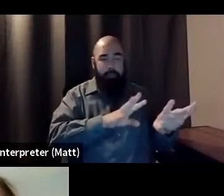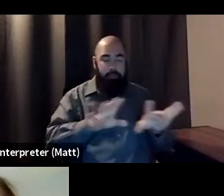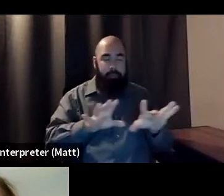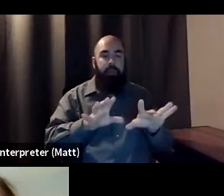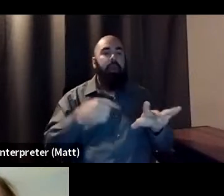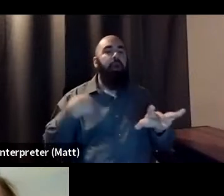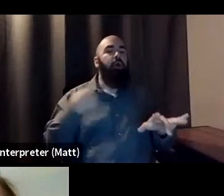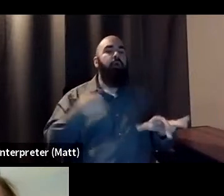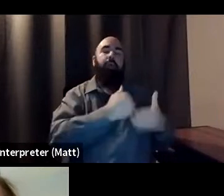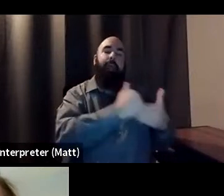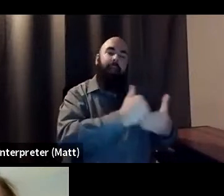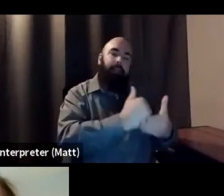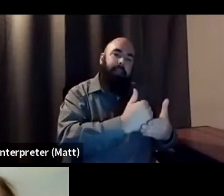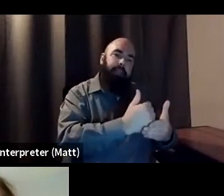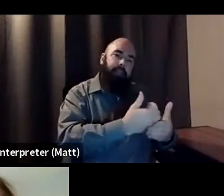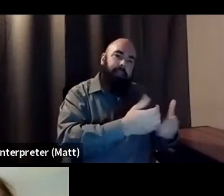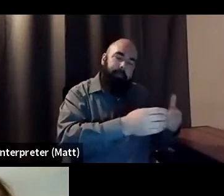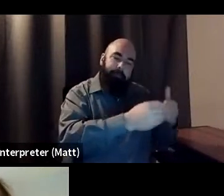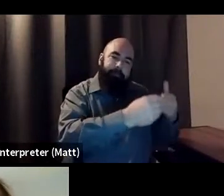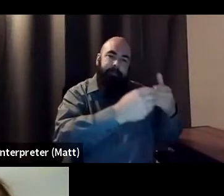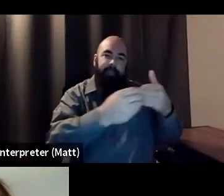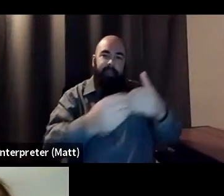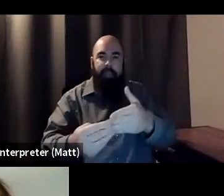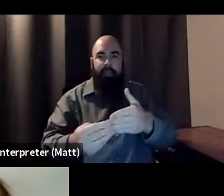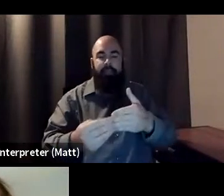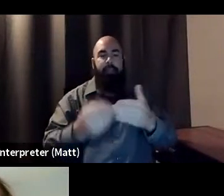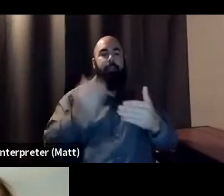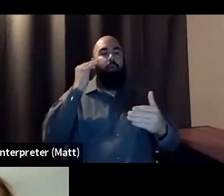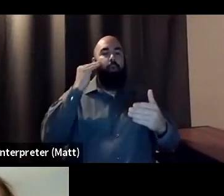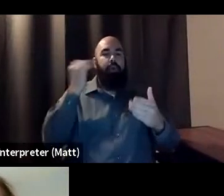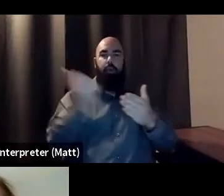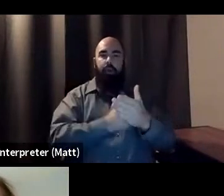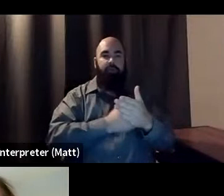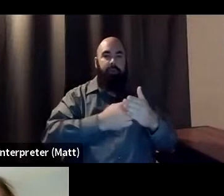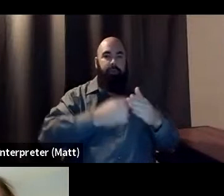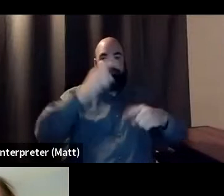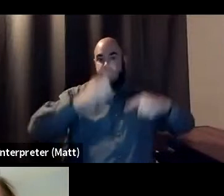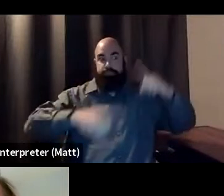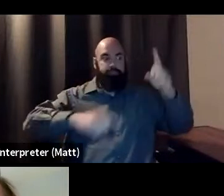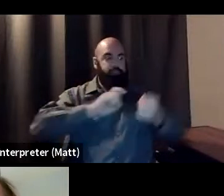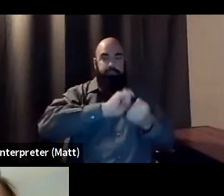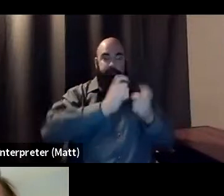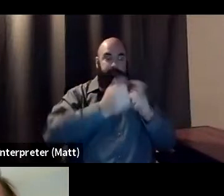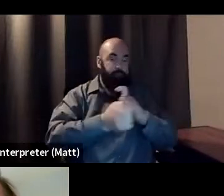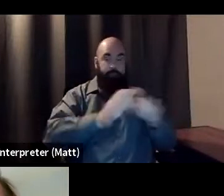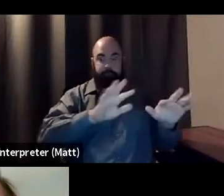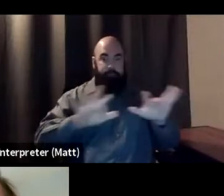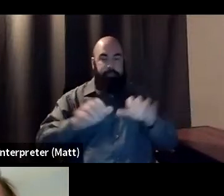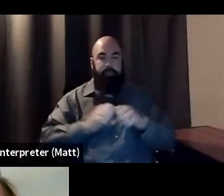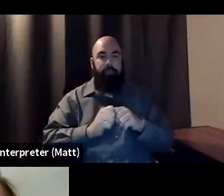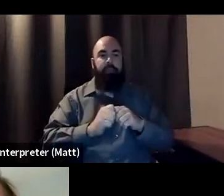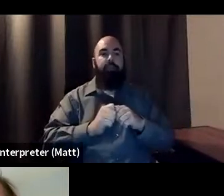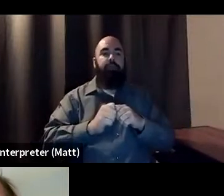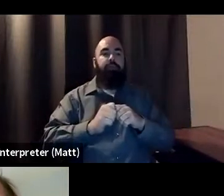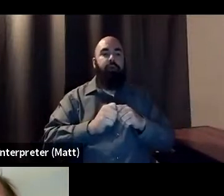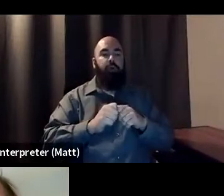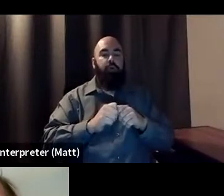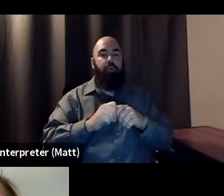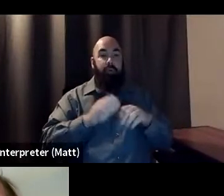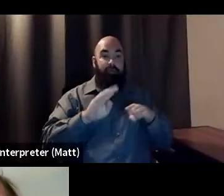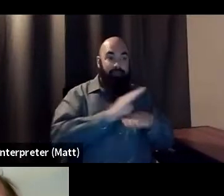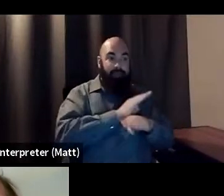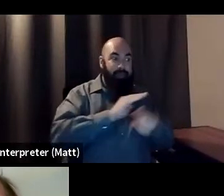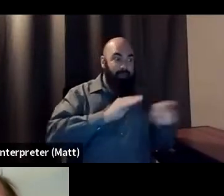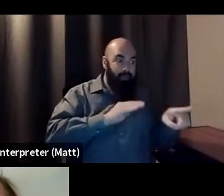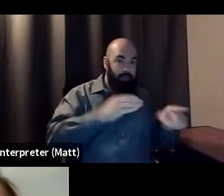hands and really help them as guidance has changed and regulations have changed, and really be that conduit between the businesses and the health department, because